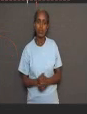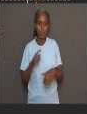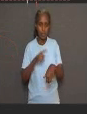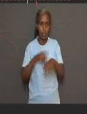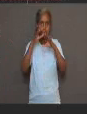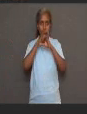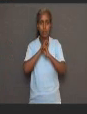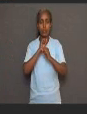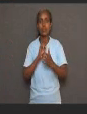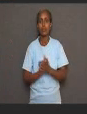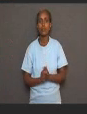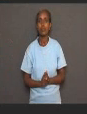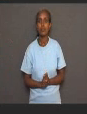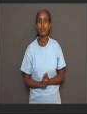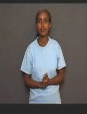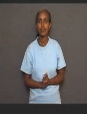Time's up.